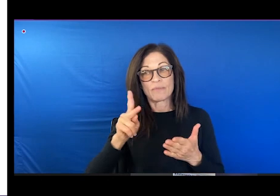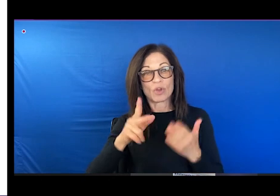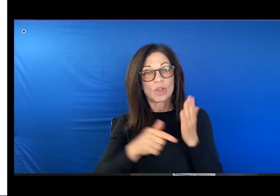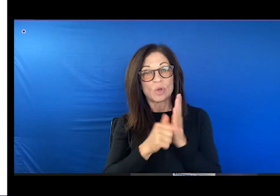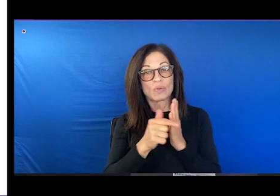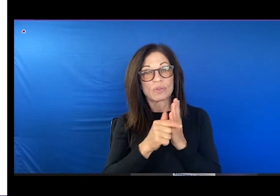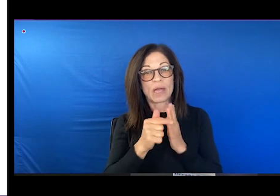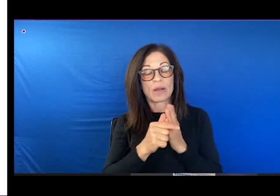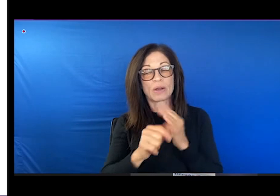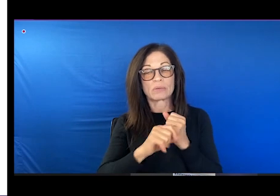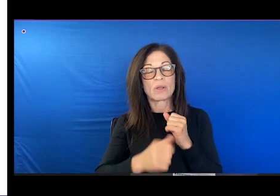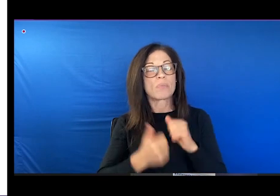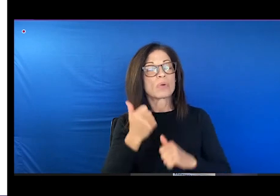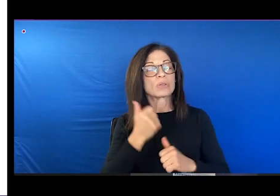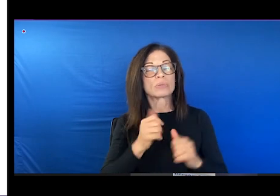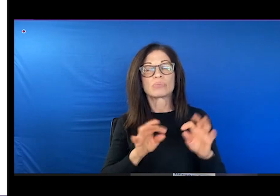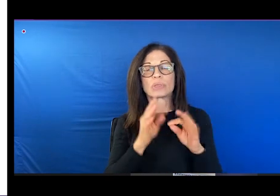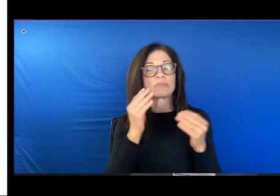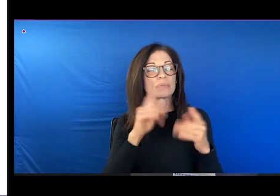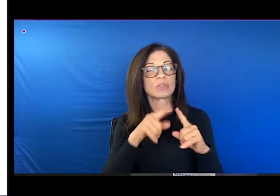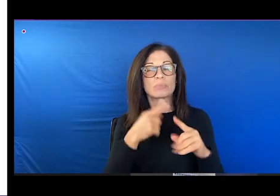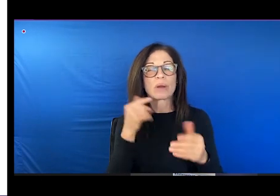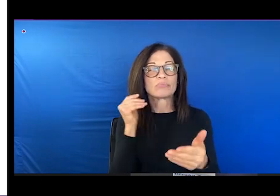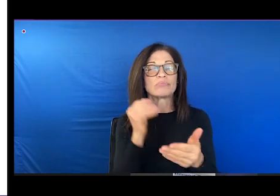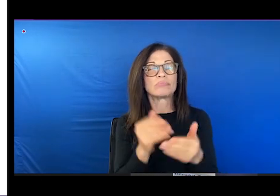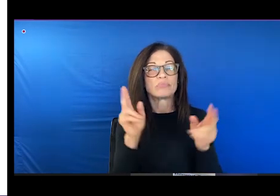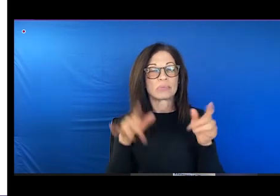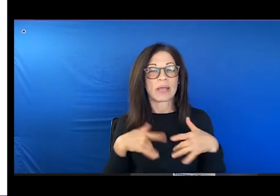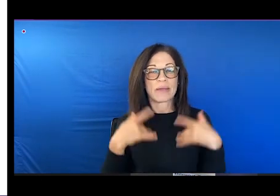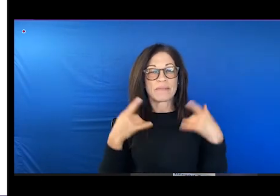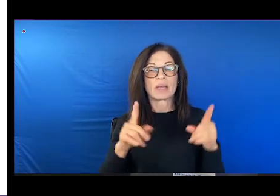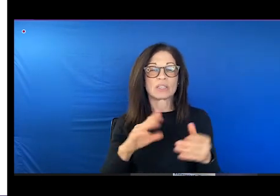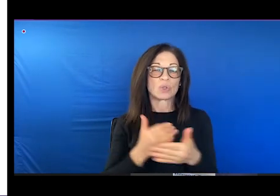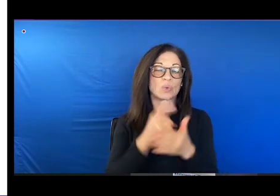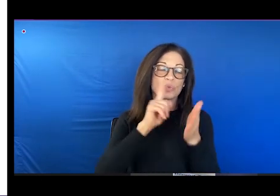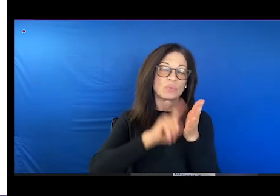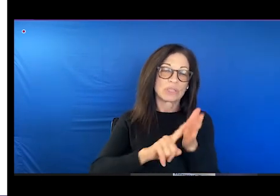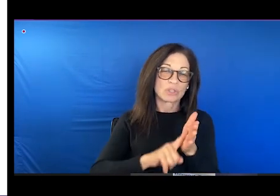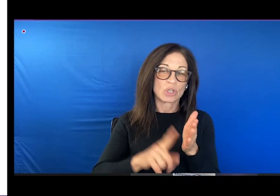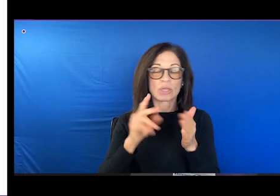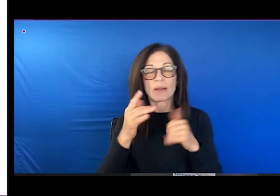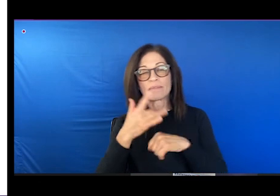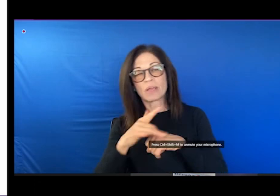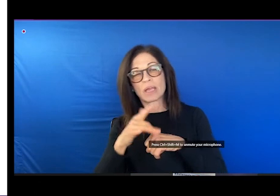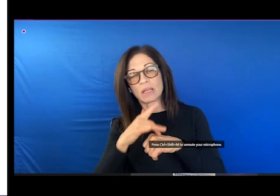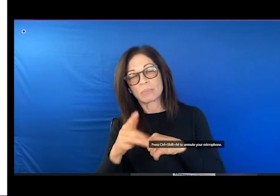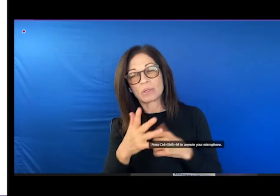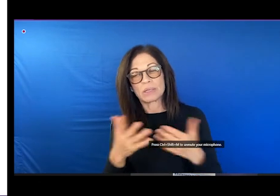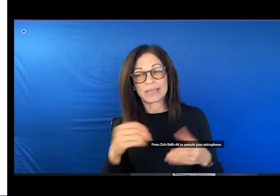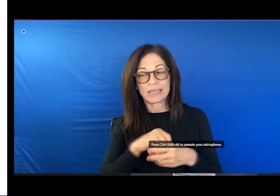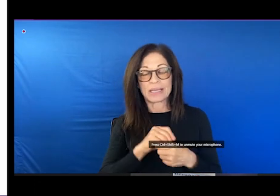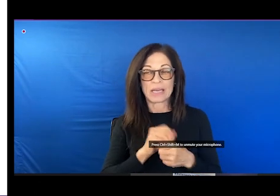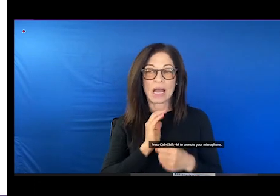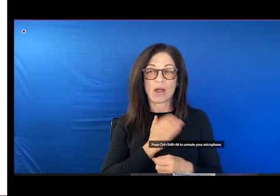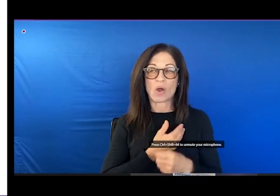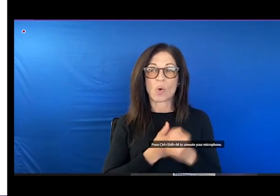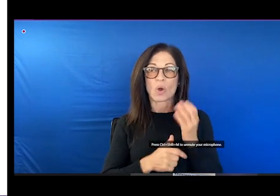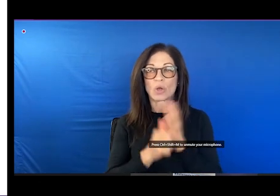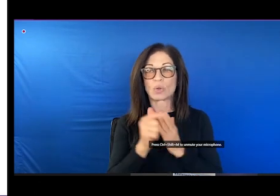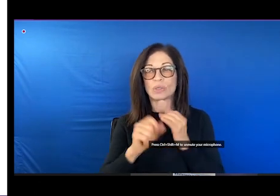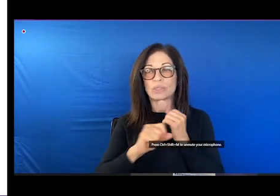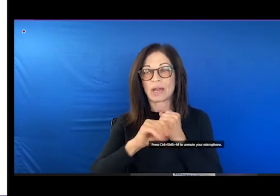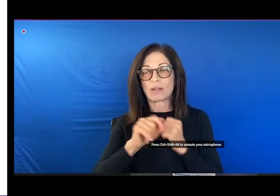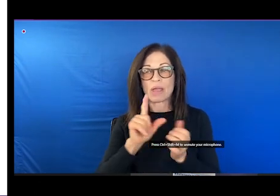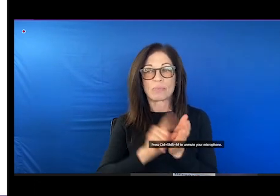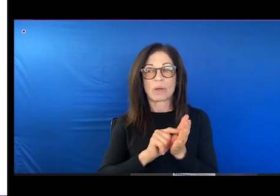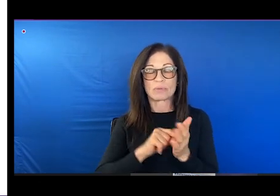RSA_NCRTM and sign up for our newsletter. You'll find most of our important information about upcoming events and new research and available in our newsletter